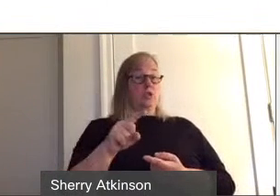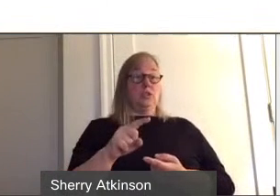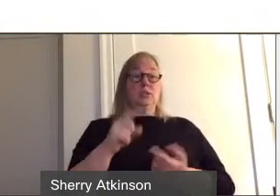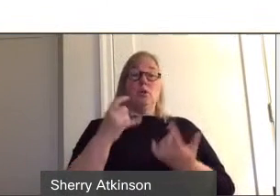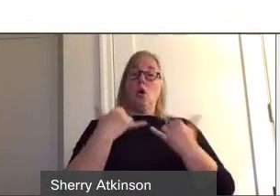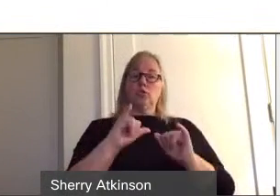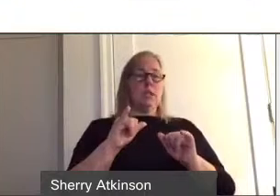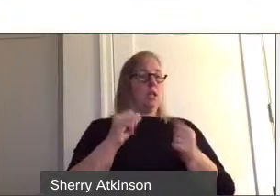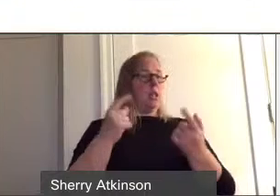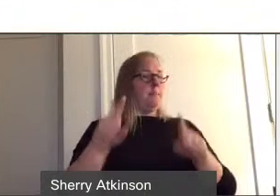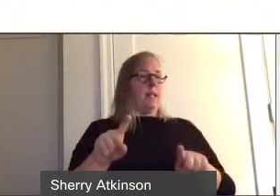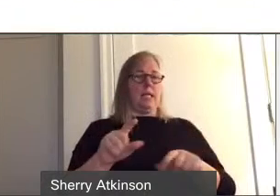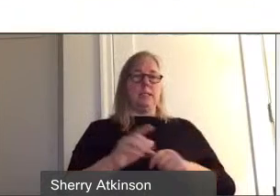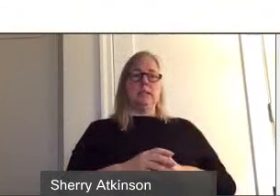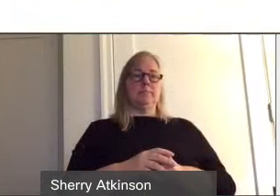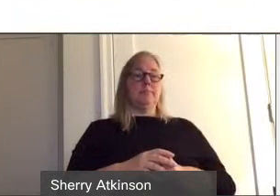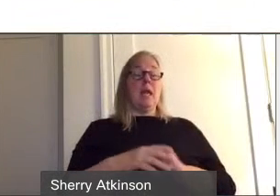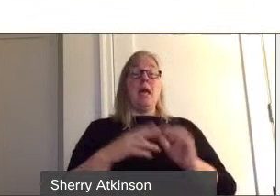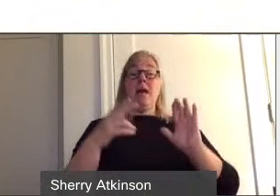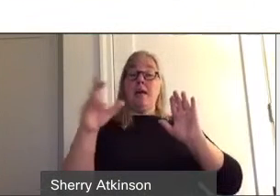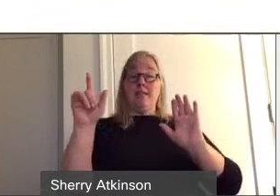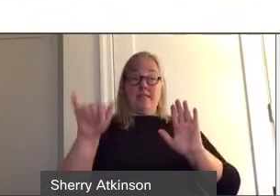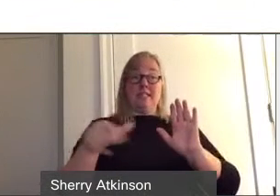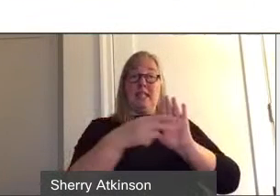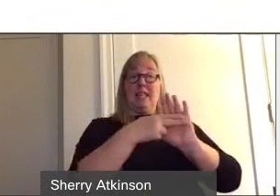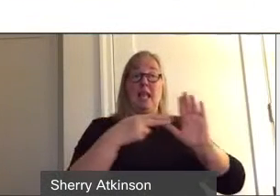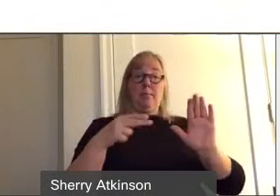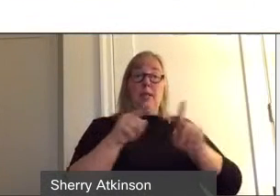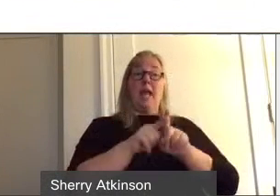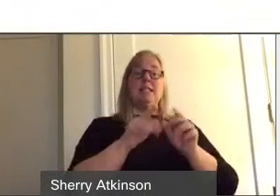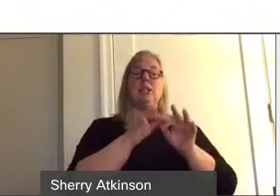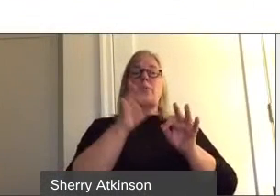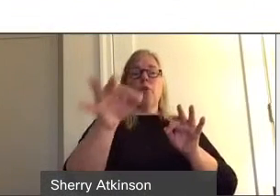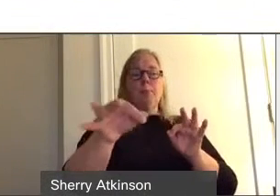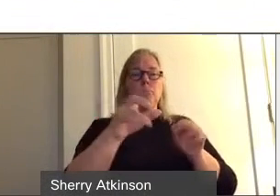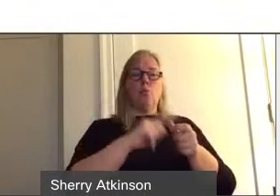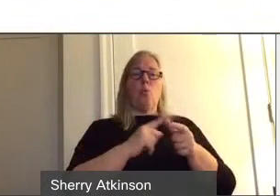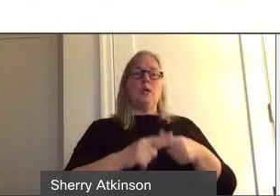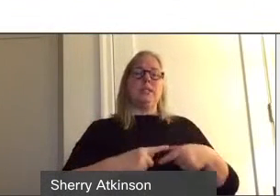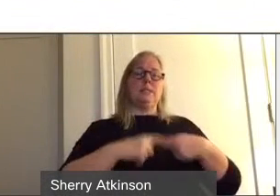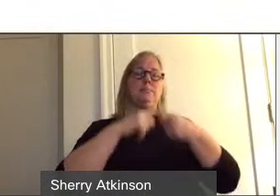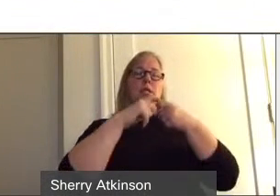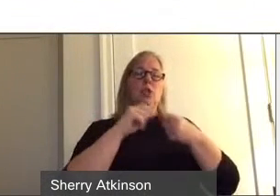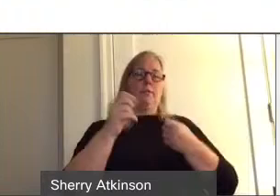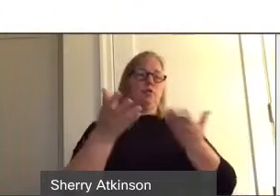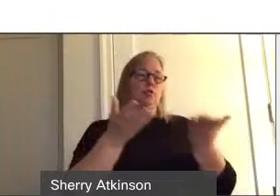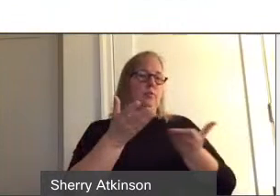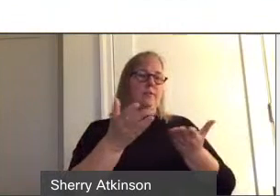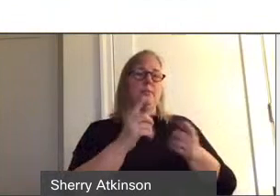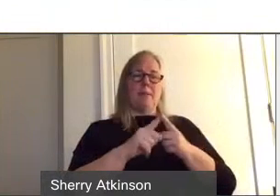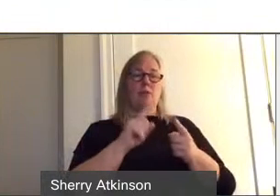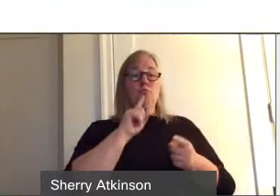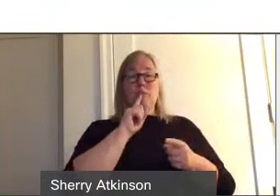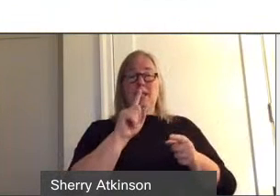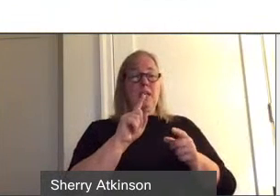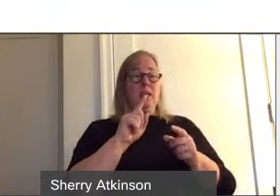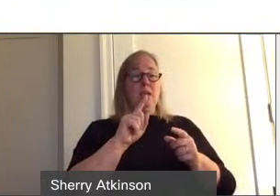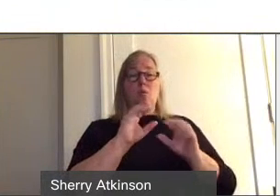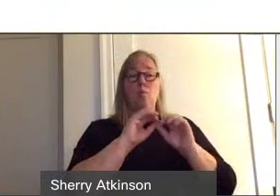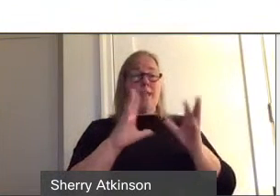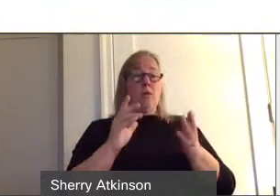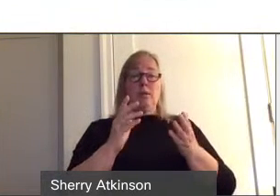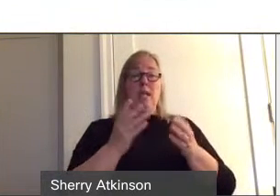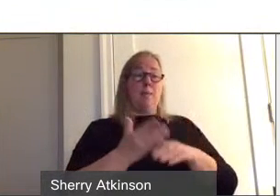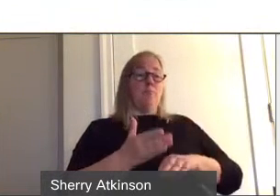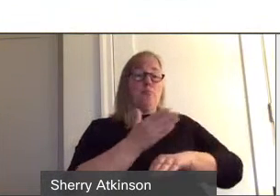in place. They are labeled as kind of deferments or suspension of service. But really, without an improved revenue outlook